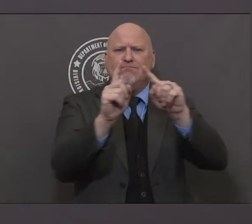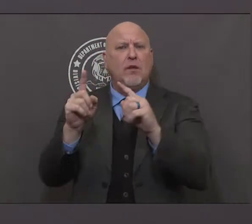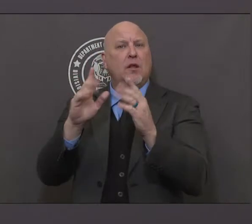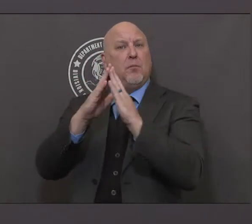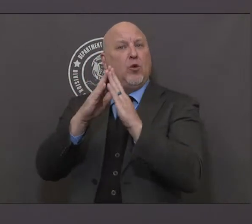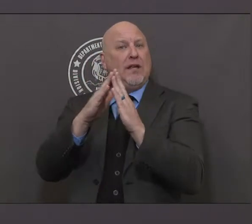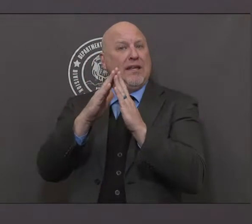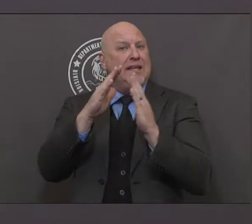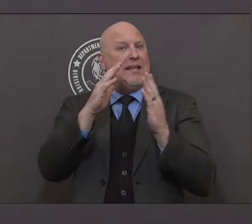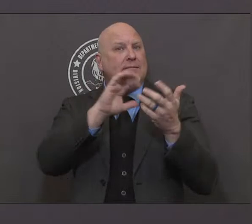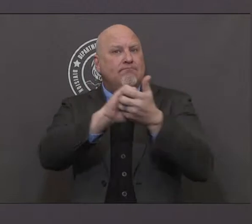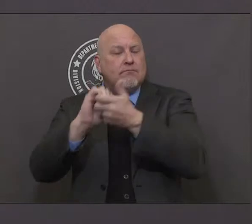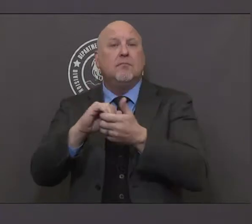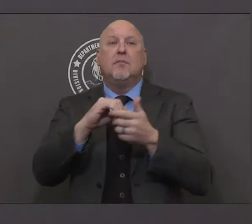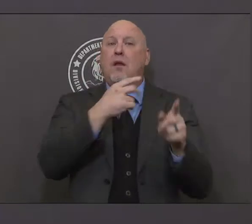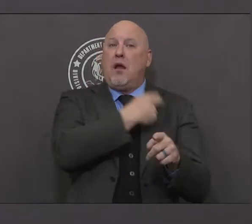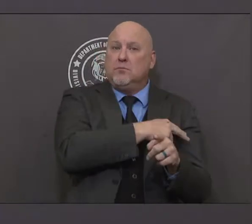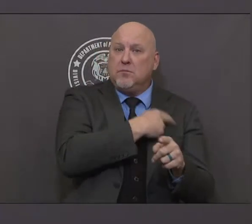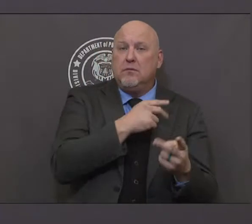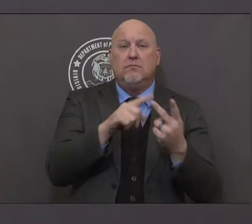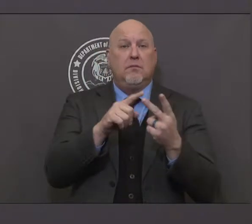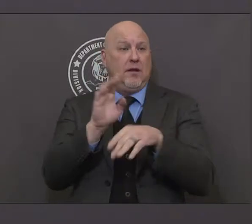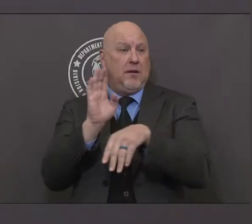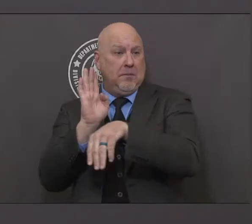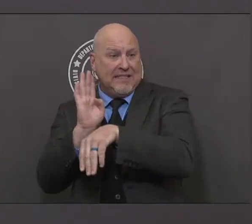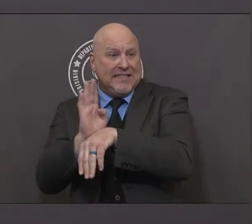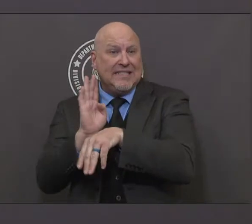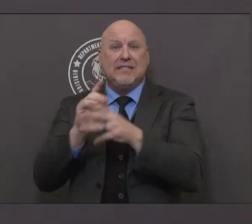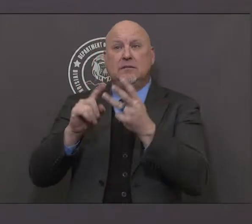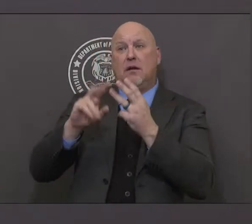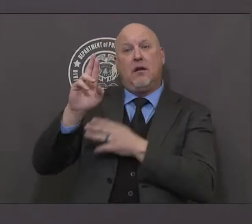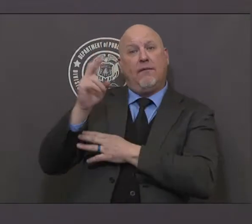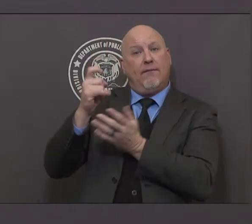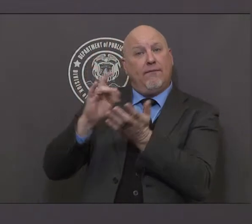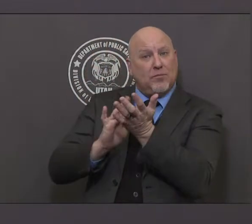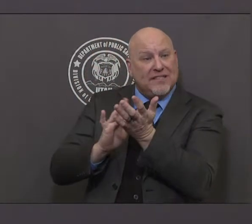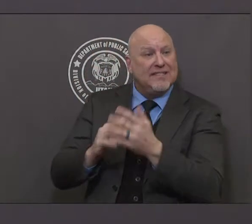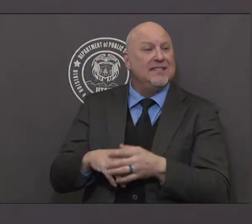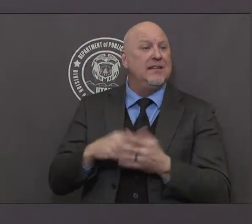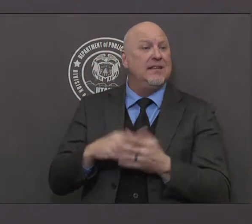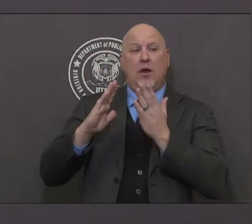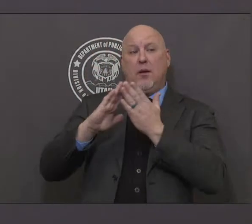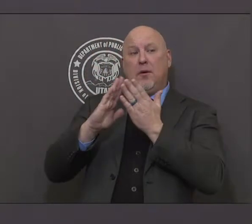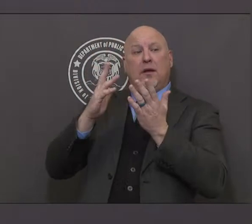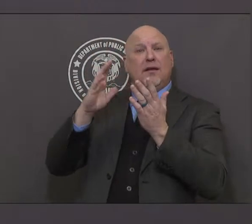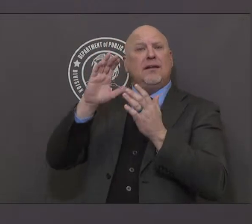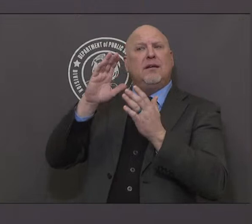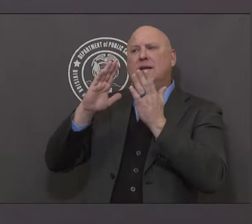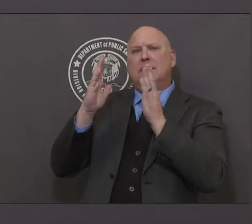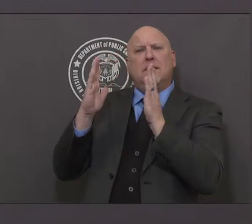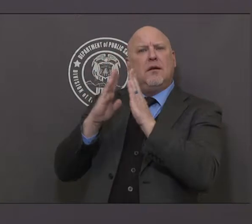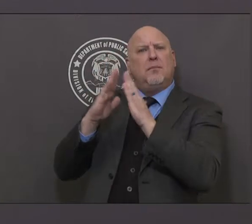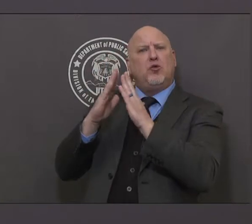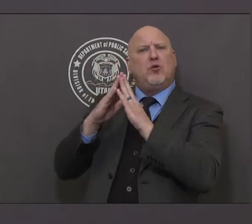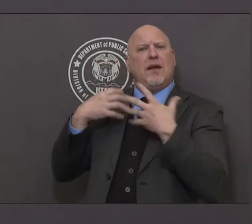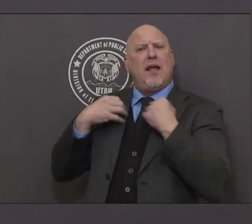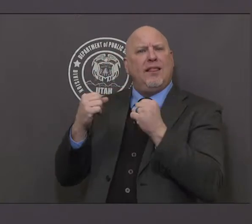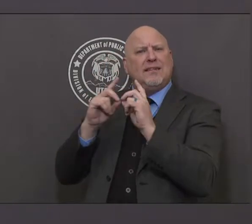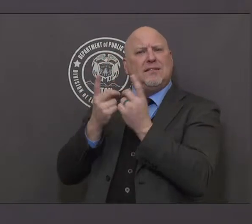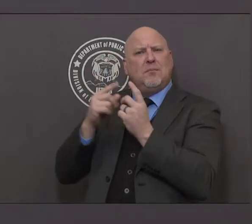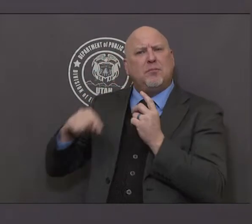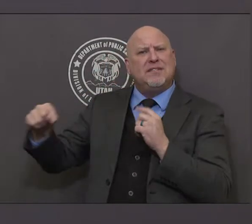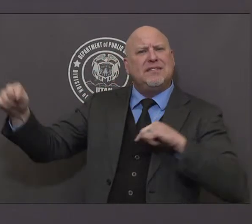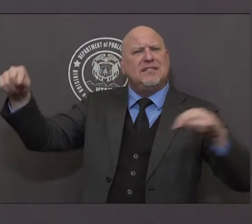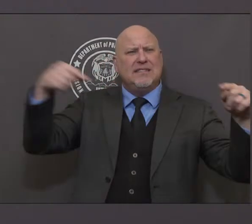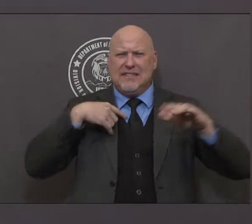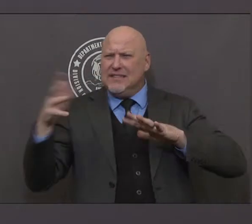businesses, pharmacies, and health systems that are coming on board to make sure that we have locations and staffing and